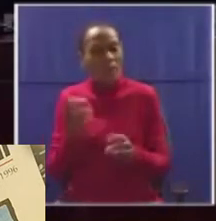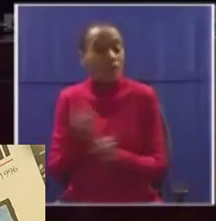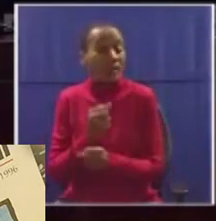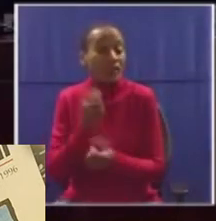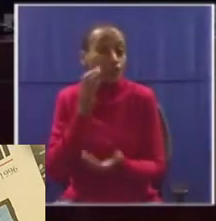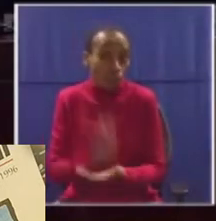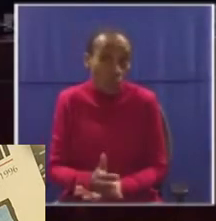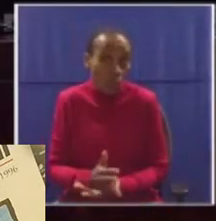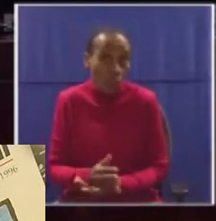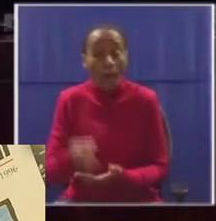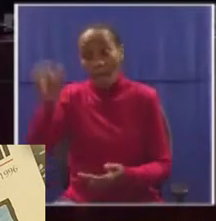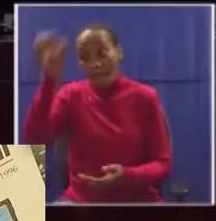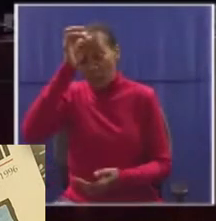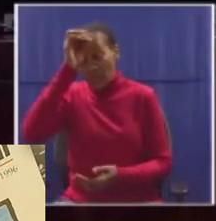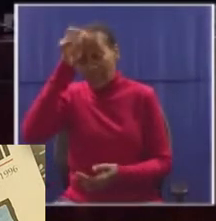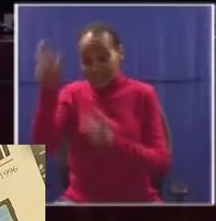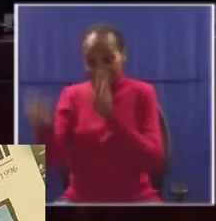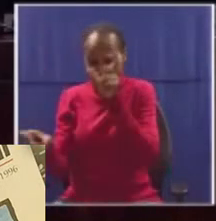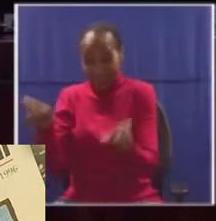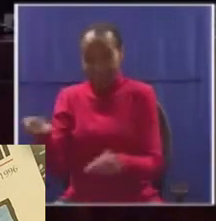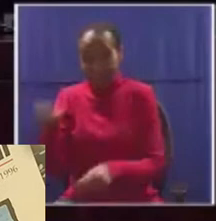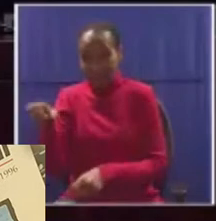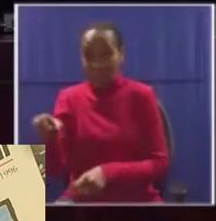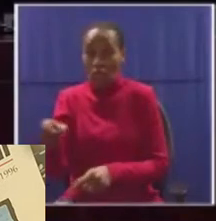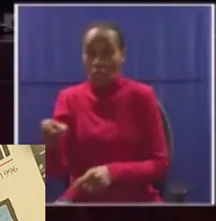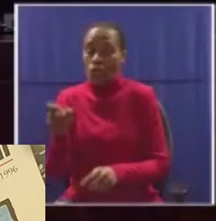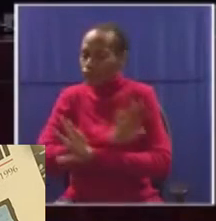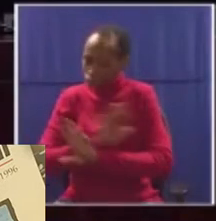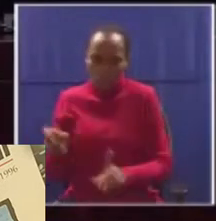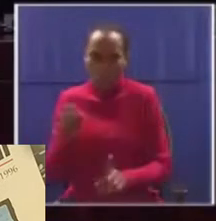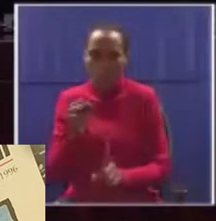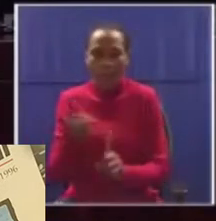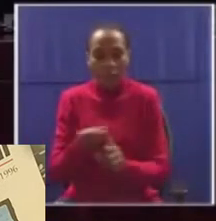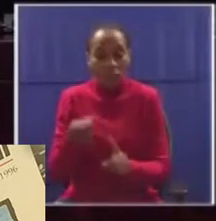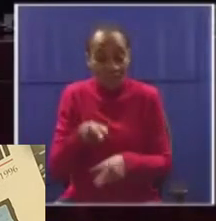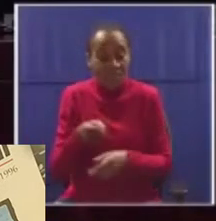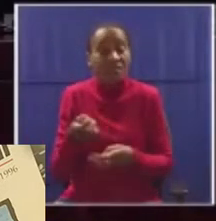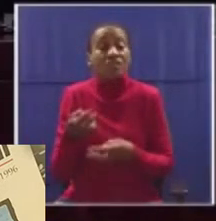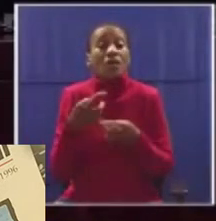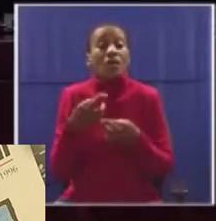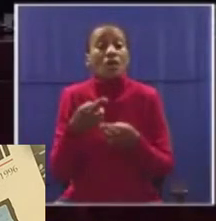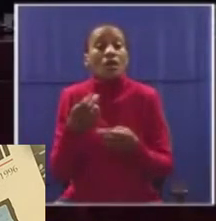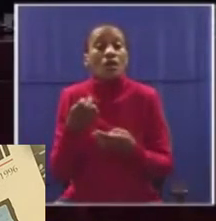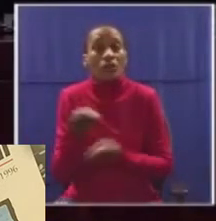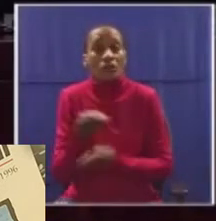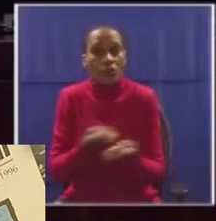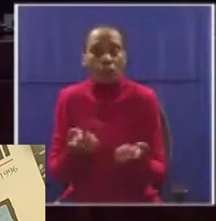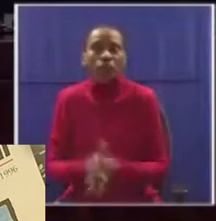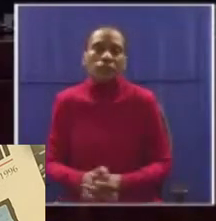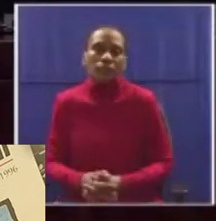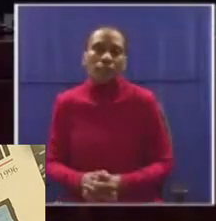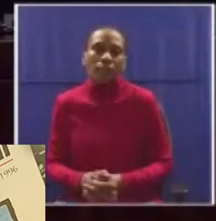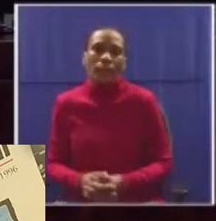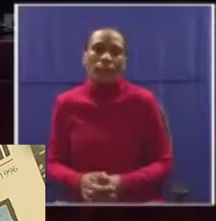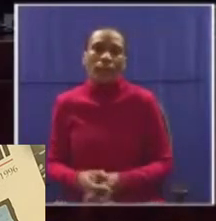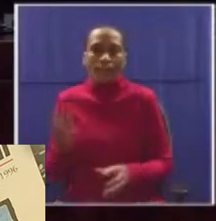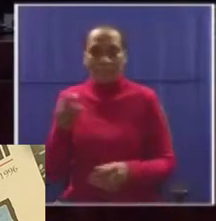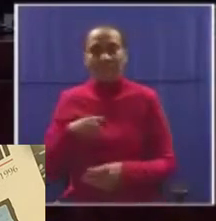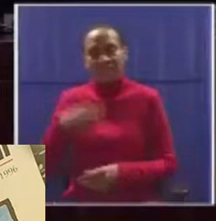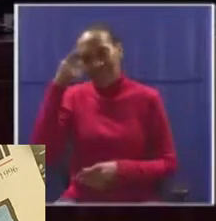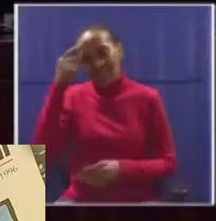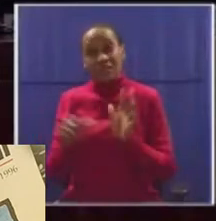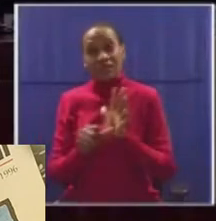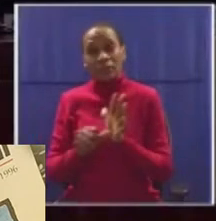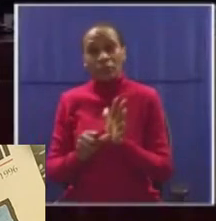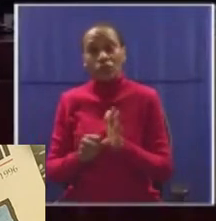ensure that police officers particularly will not abuse this facility that is now going to be available to them but I think it is